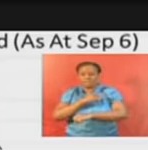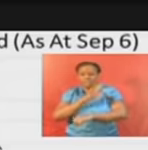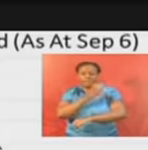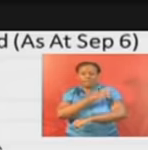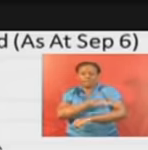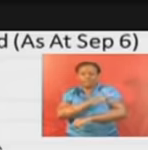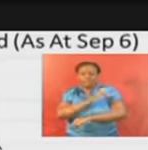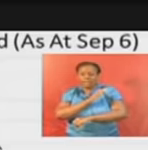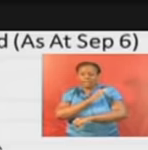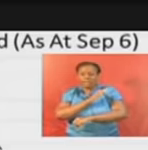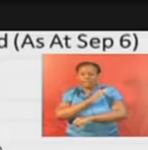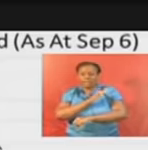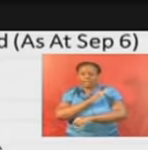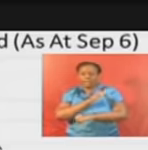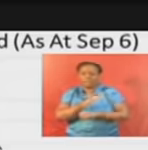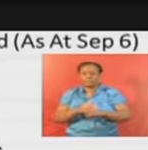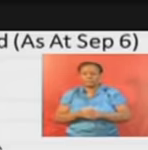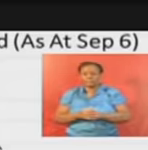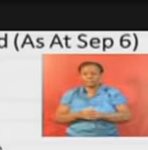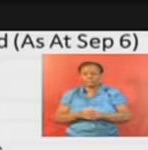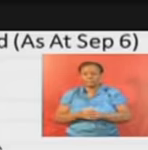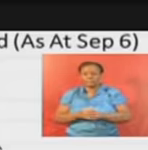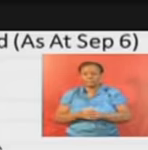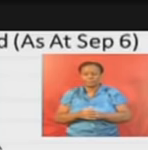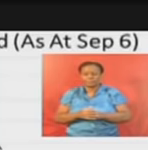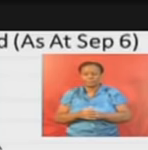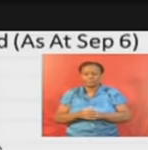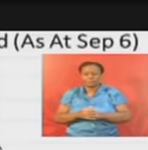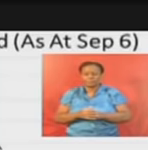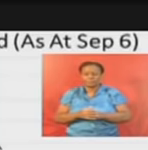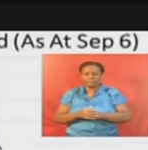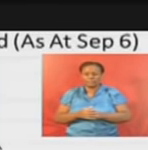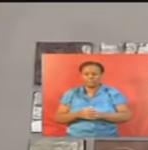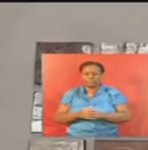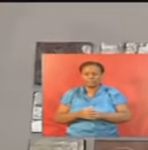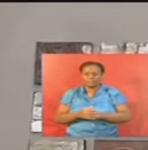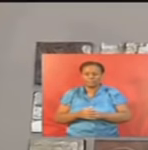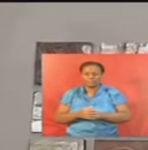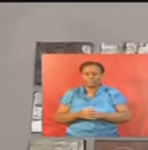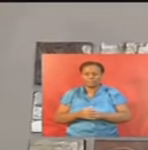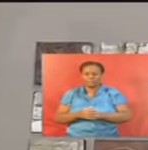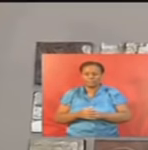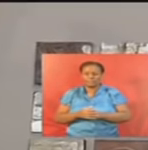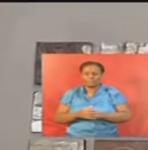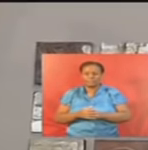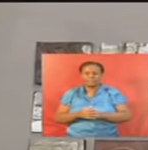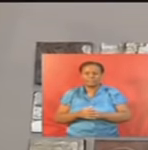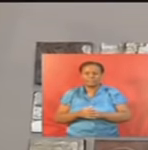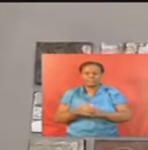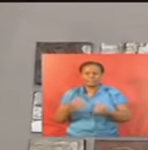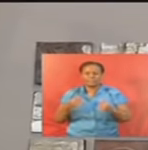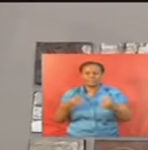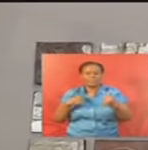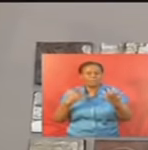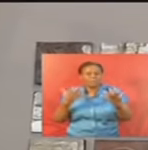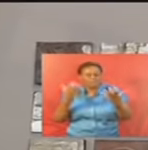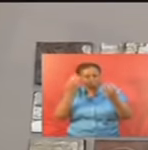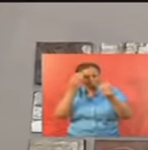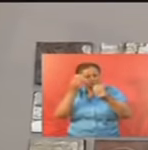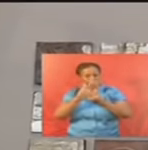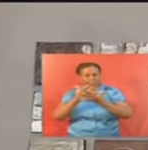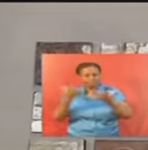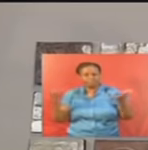graph. So we can close the slide presentation, and I just want to make a couple important points. First important